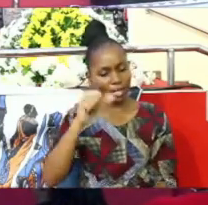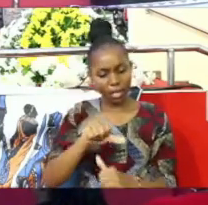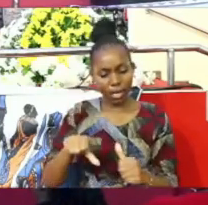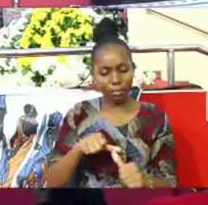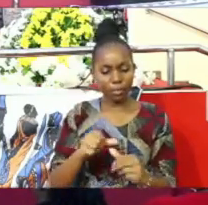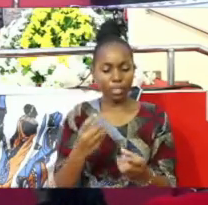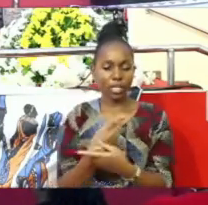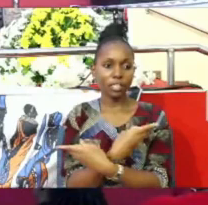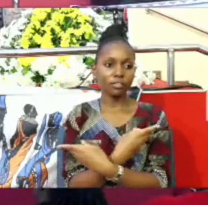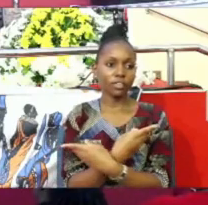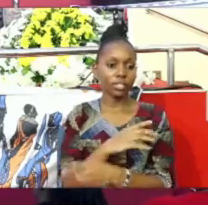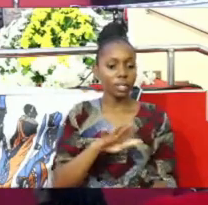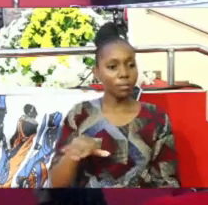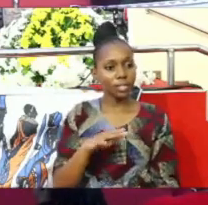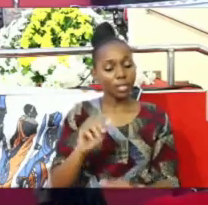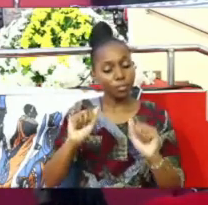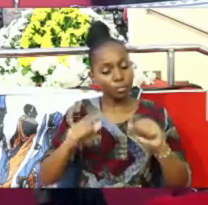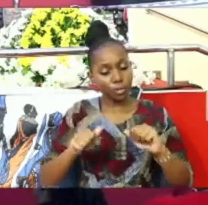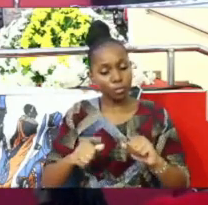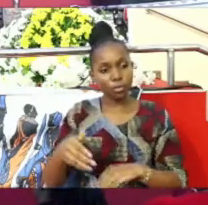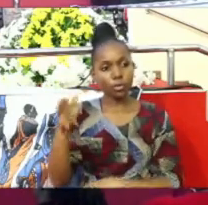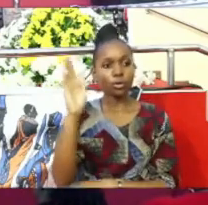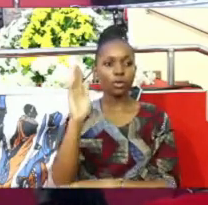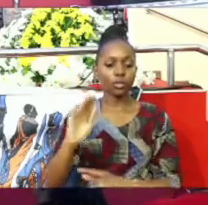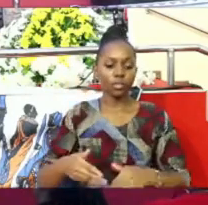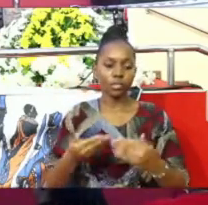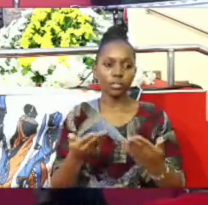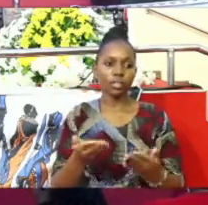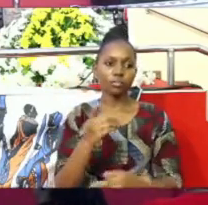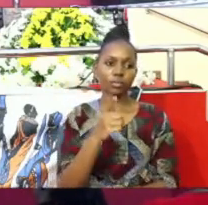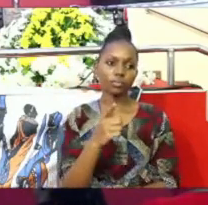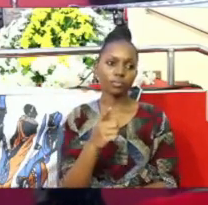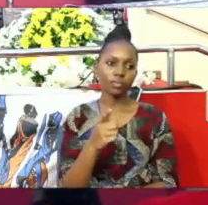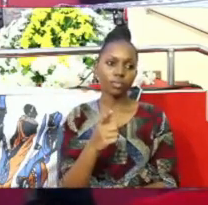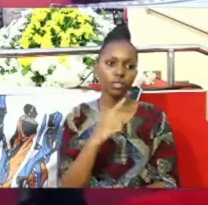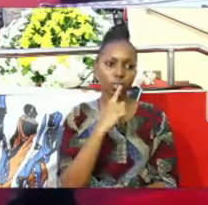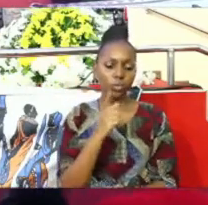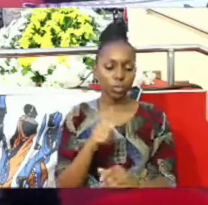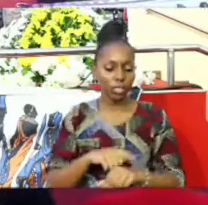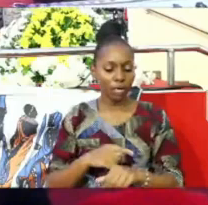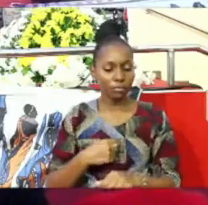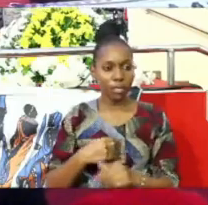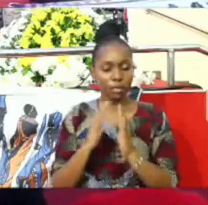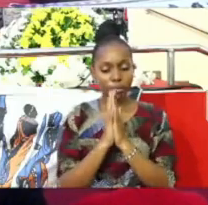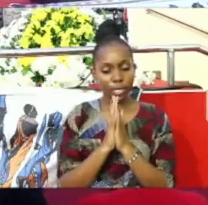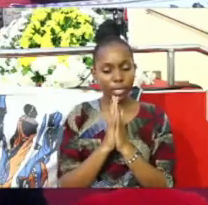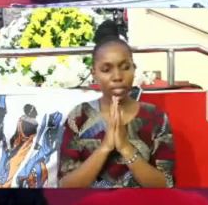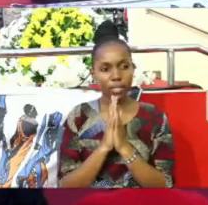to you. Mungu atakupatia. In the name of Jesus. Katika jina la Yesu. As I pray this morning. Ninapoomba asubuhi ya leo. You could be there this